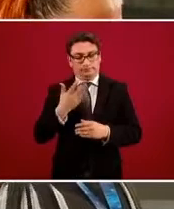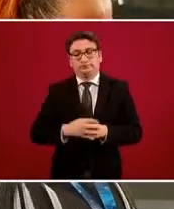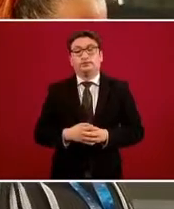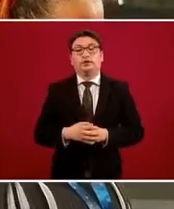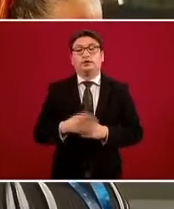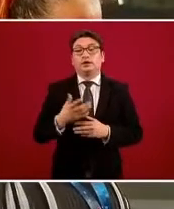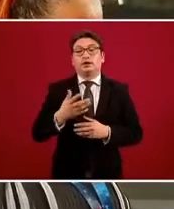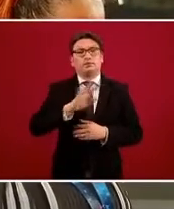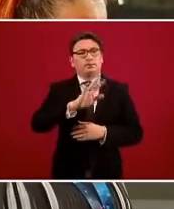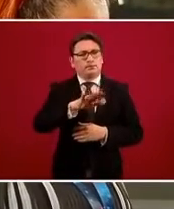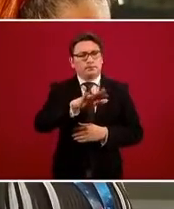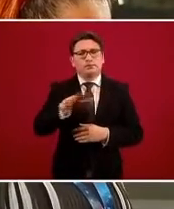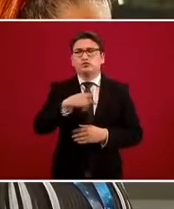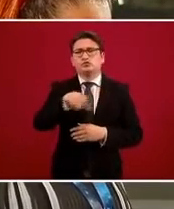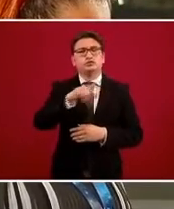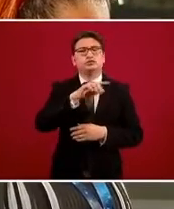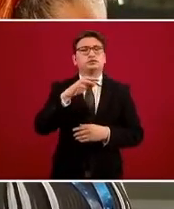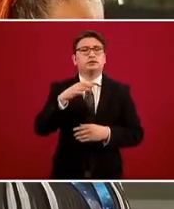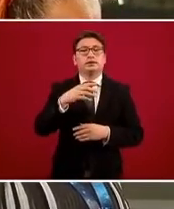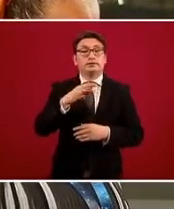considerado ustedes Have you considered